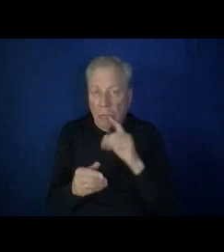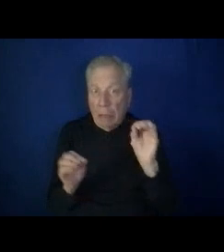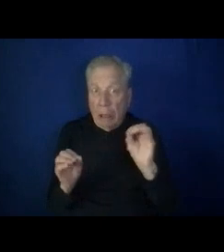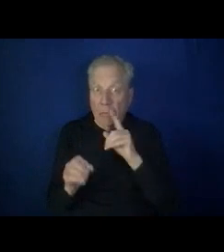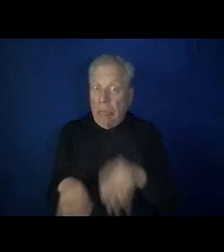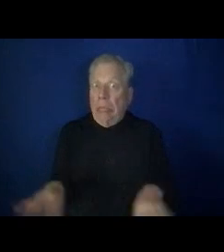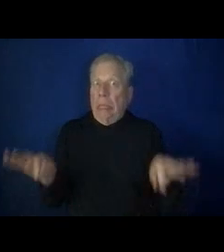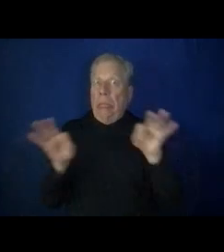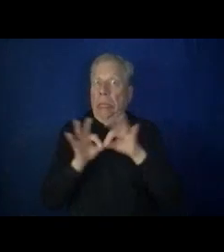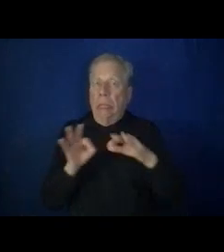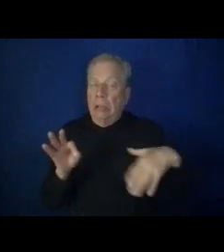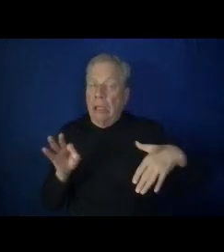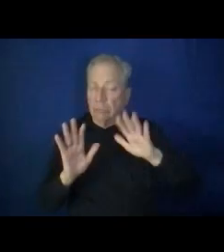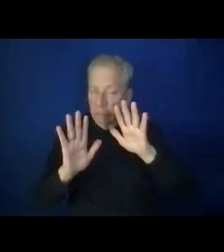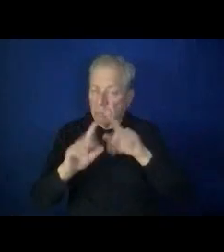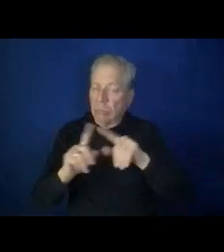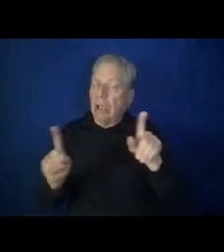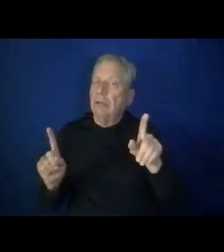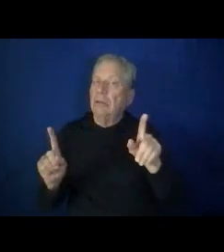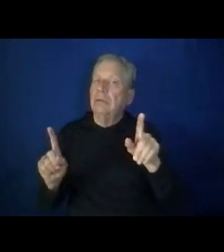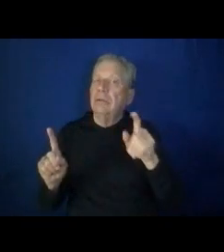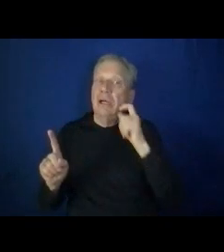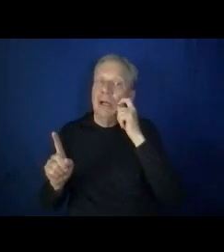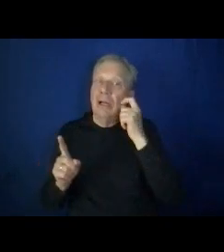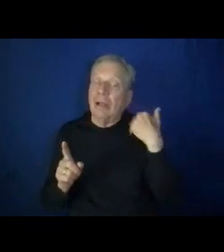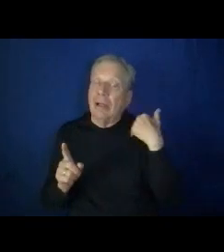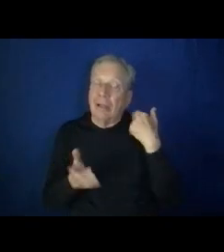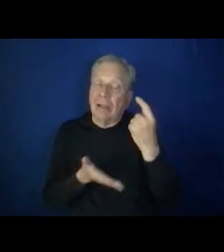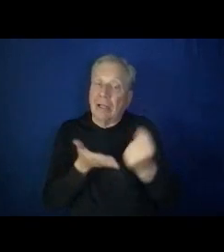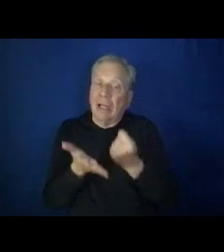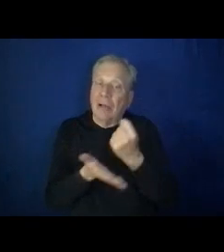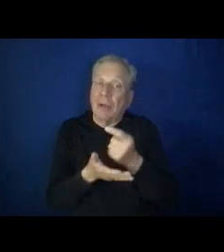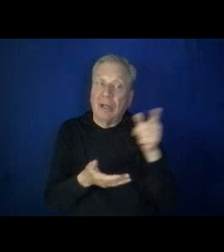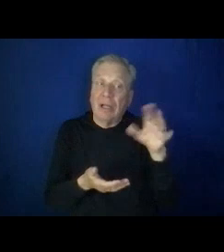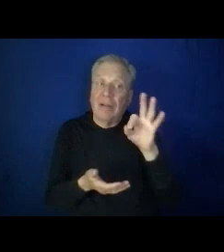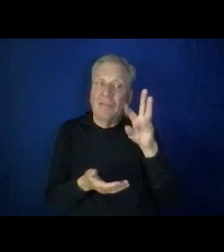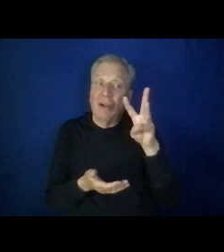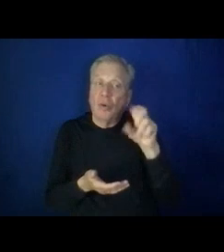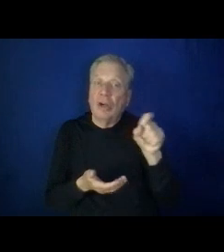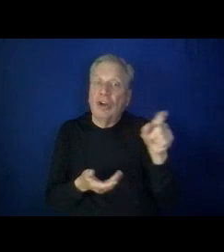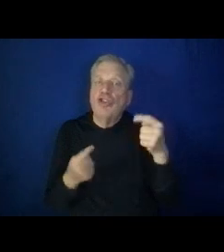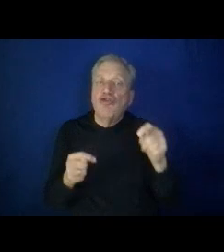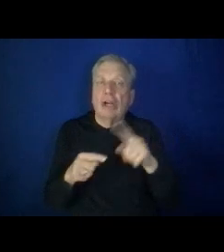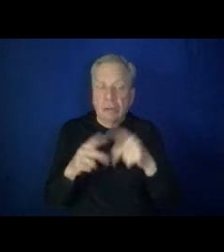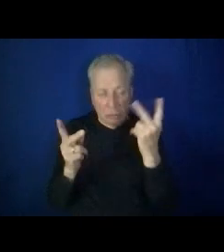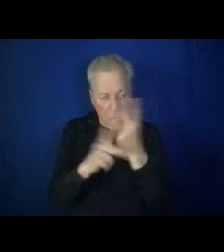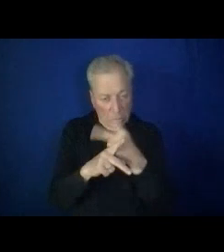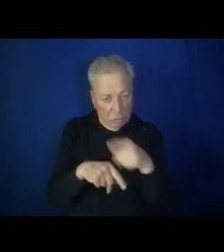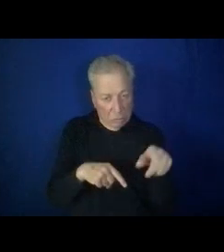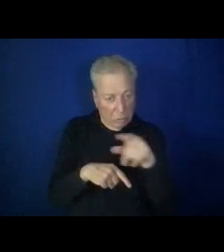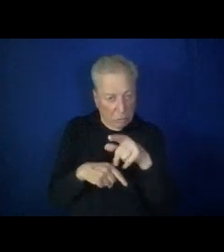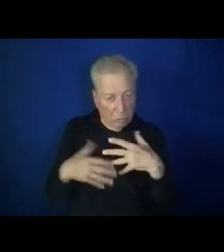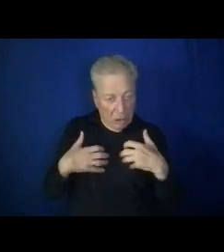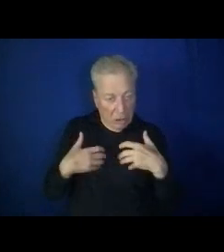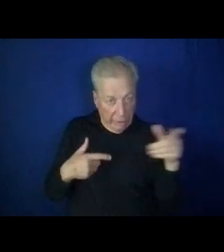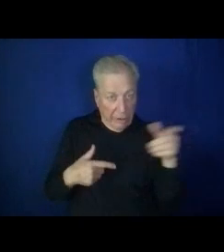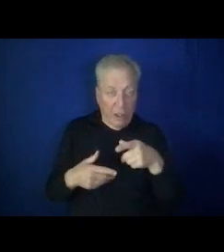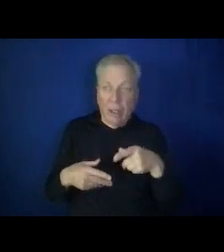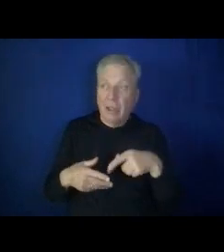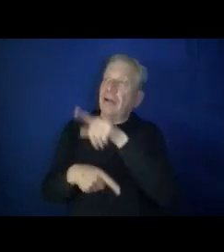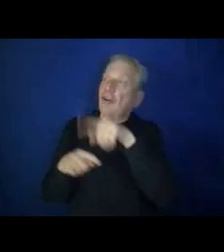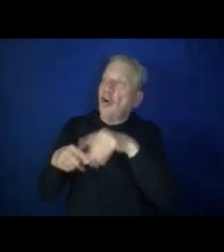But the last time the Fish and Wildlife Service attempted to delist grizzly bears, they lost in court, and one of the